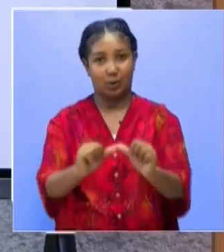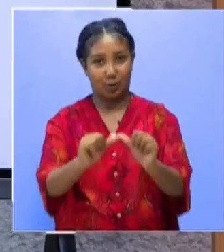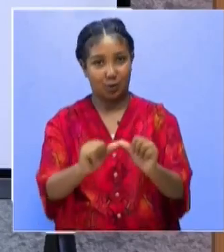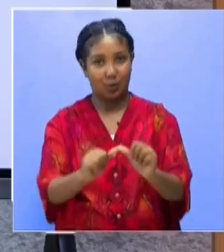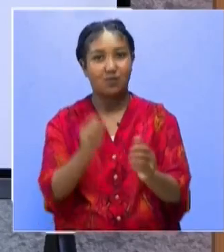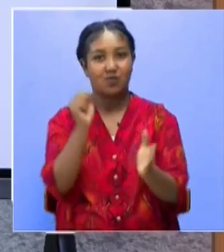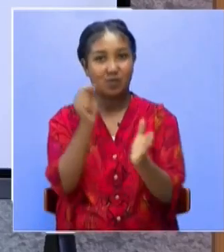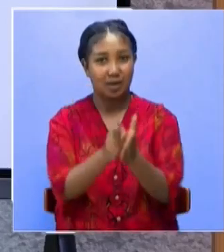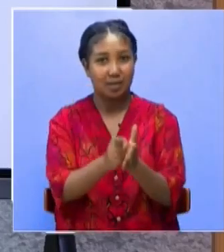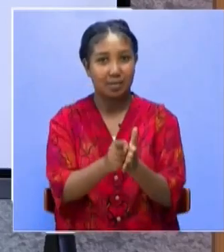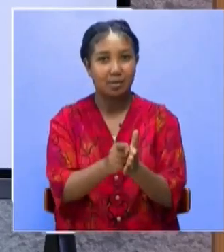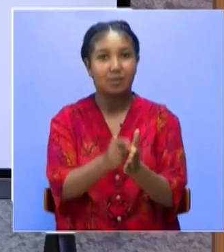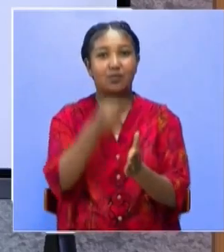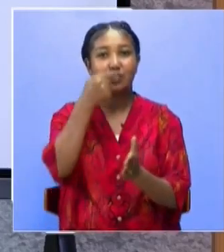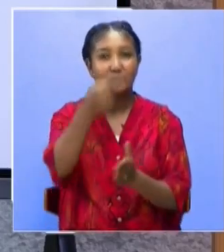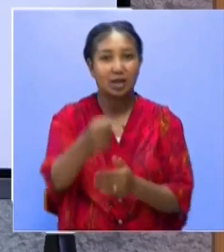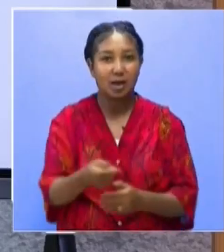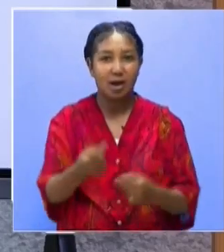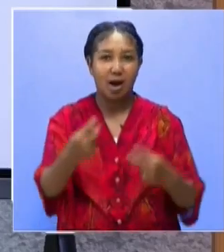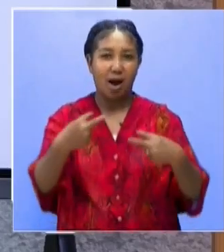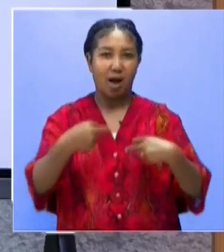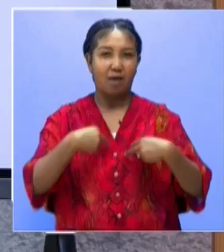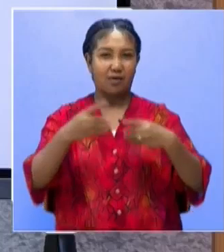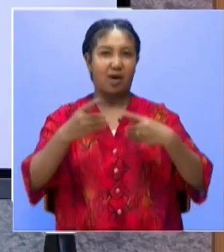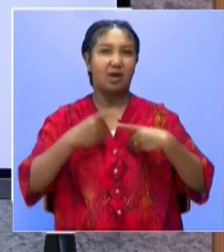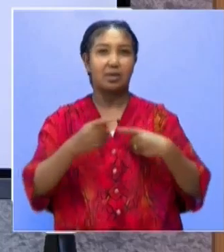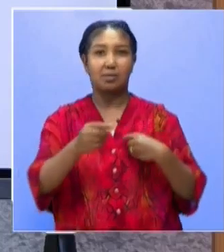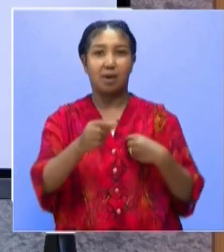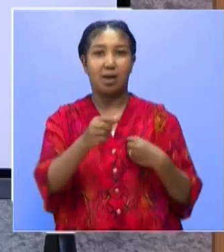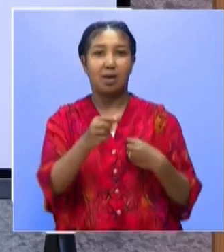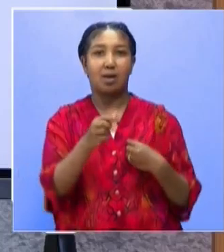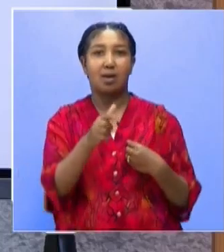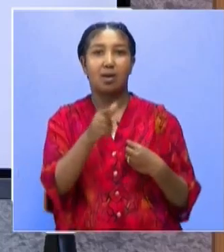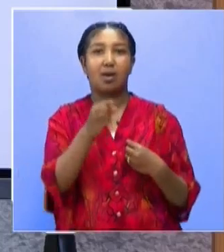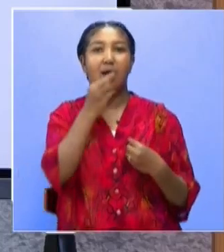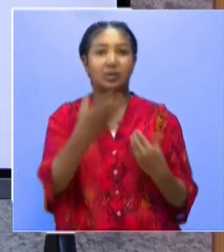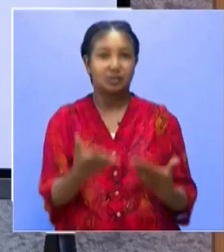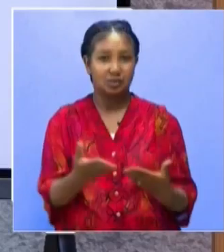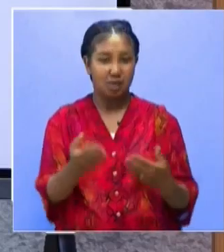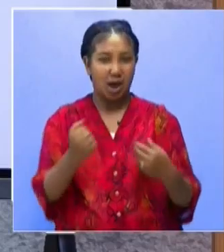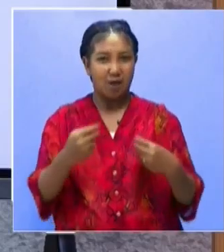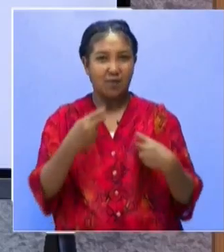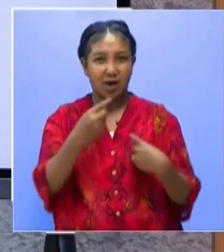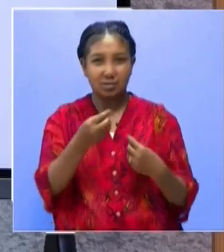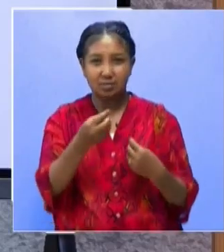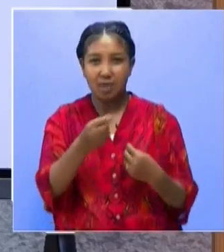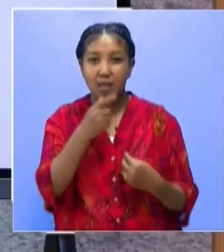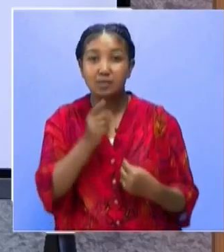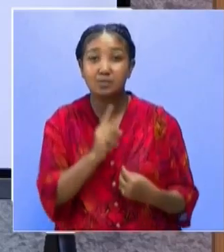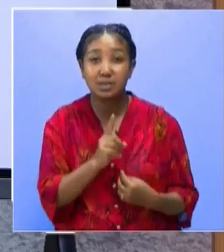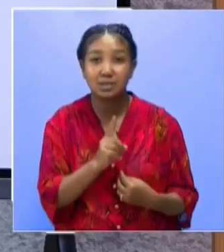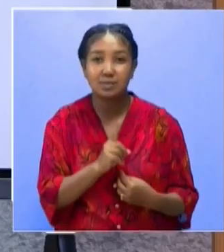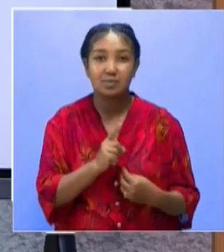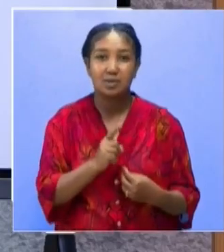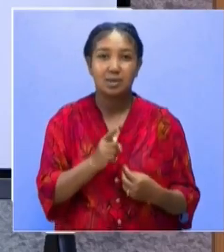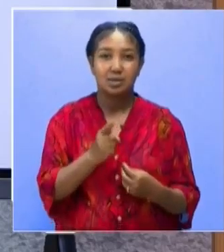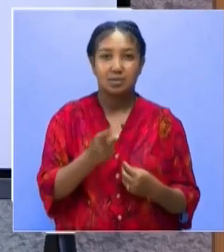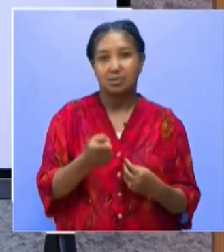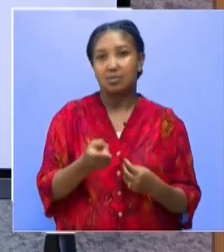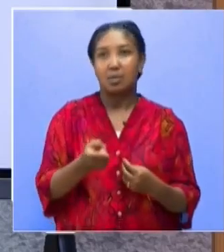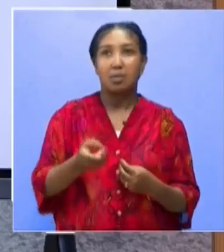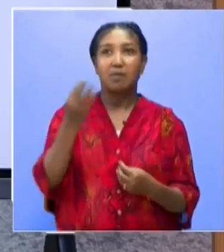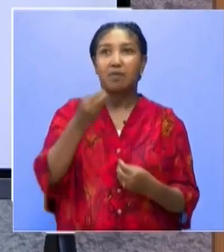For example, if you want to say, I have had my lunch. I have had my lunch means you don't need